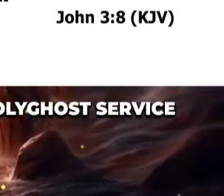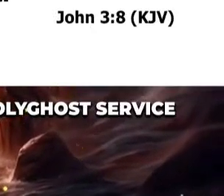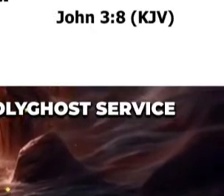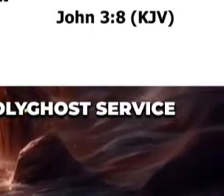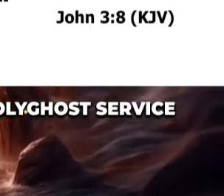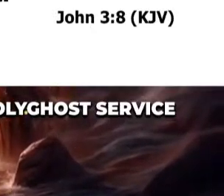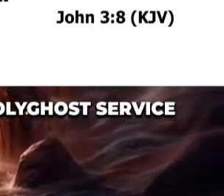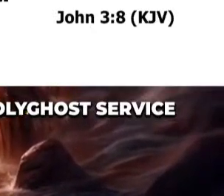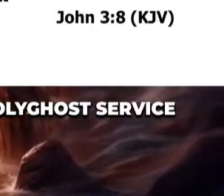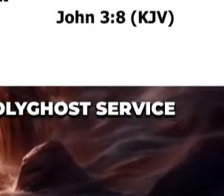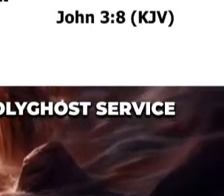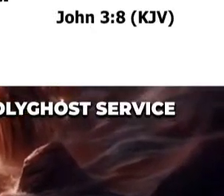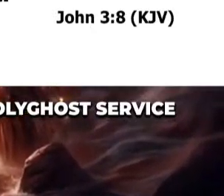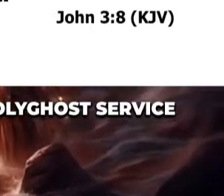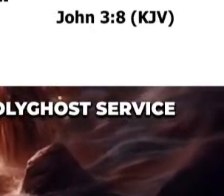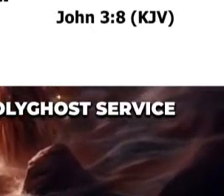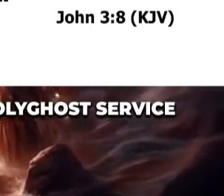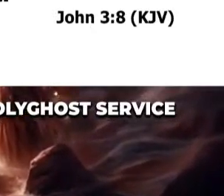of the Spirit.